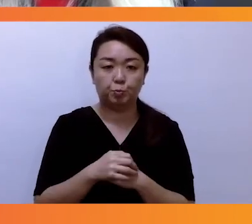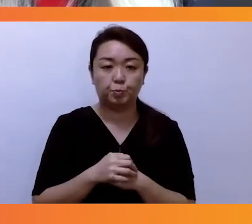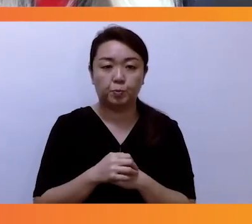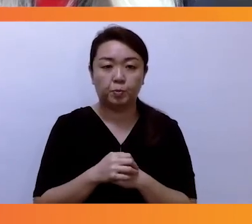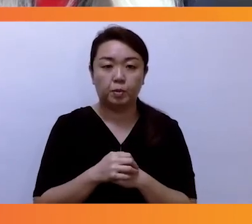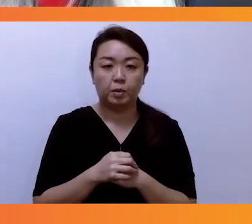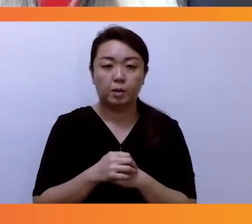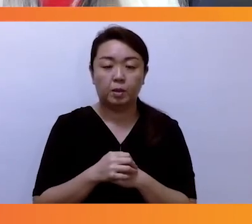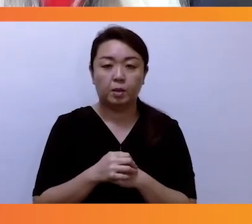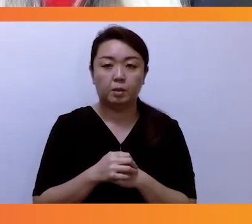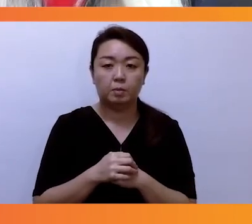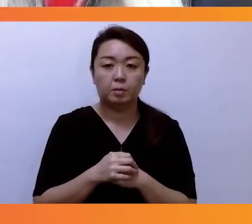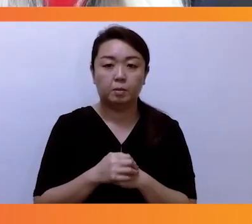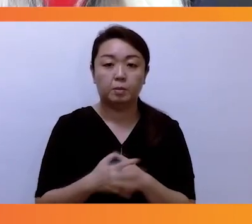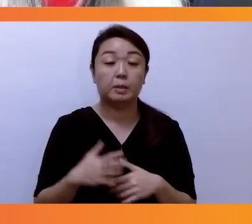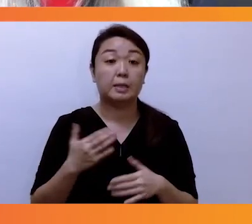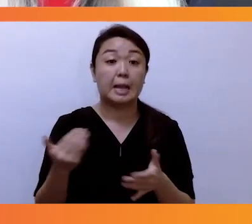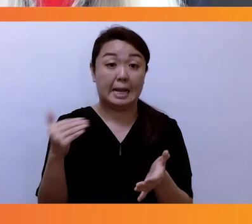issues.